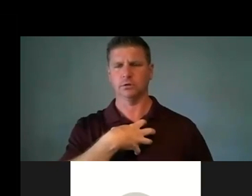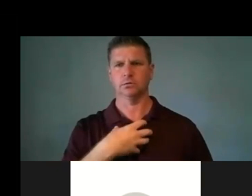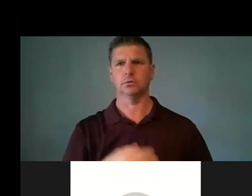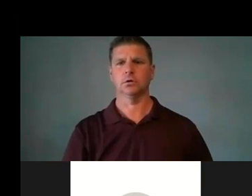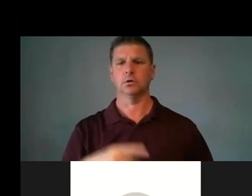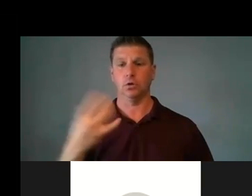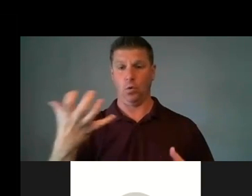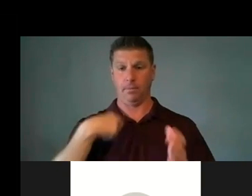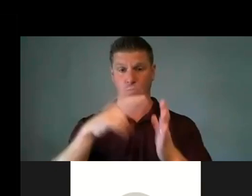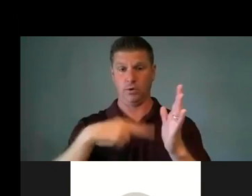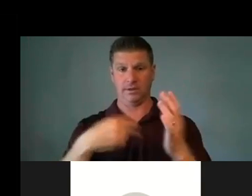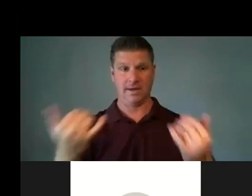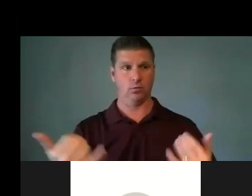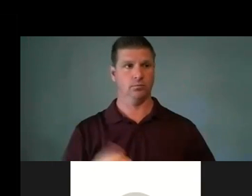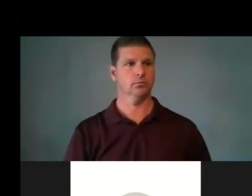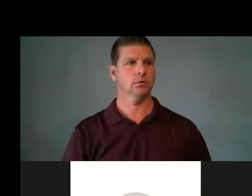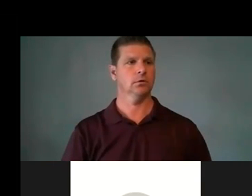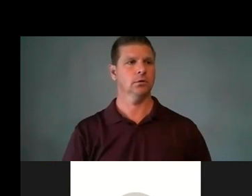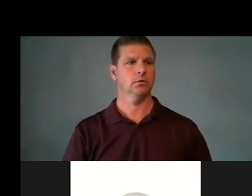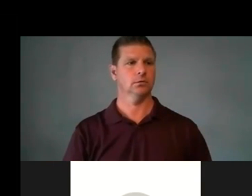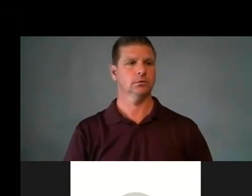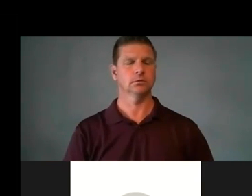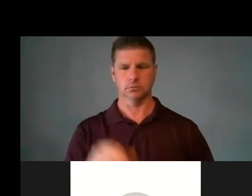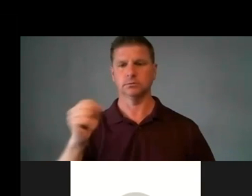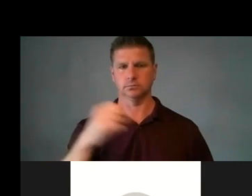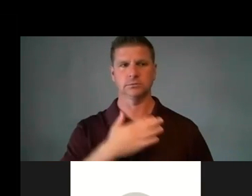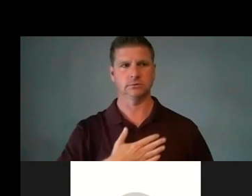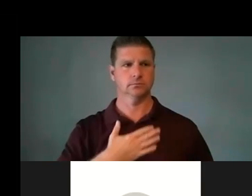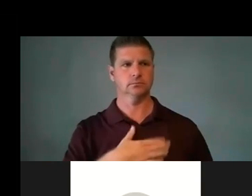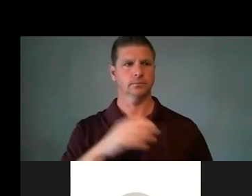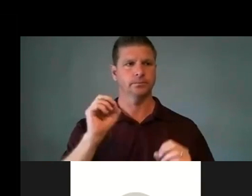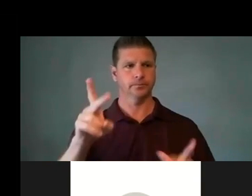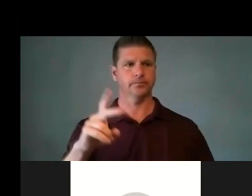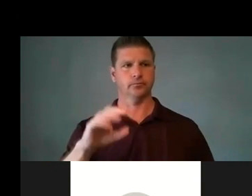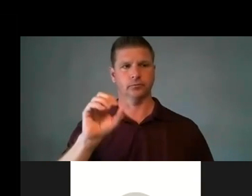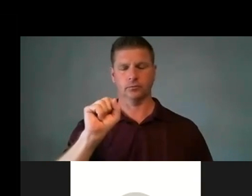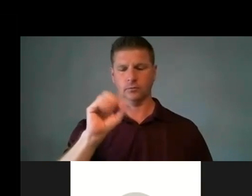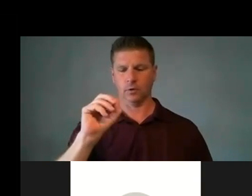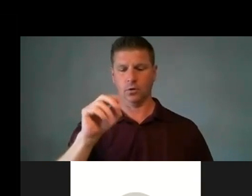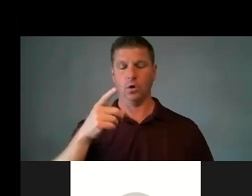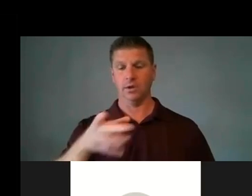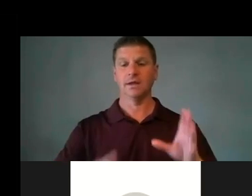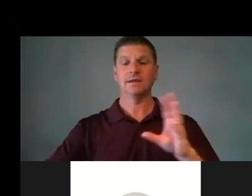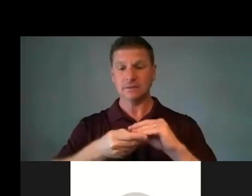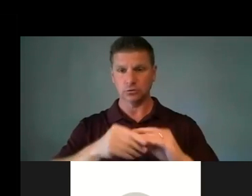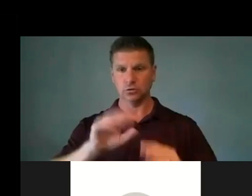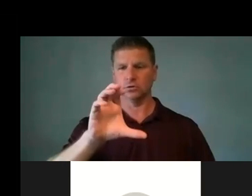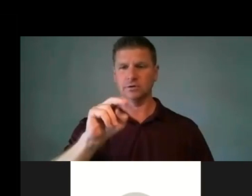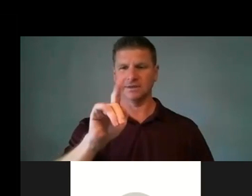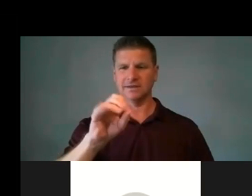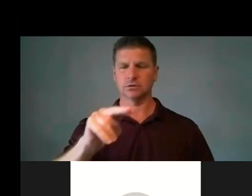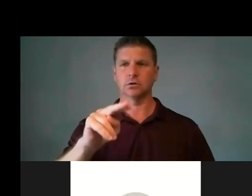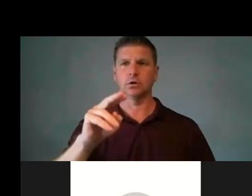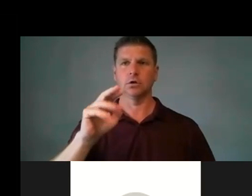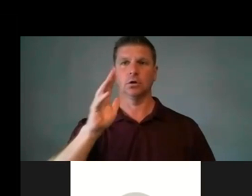Would you like me to read it now? Yes, please. Okay. So the additional condition being added would